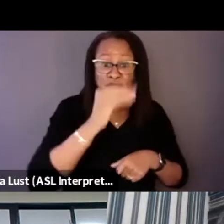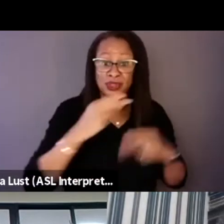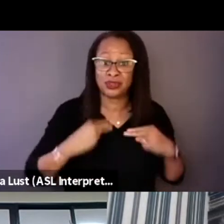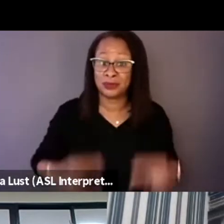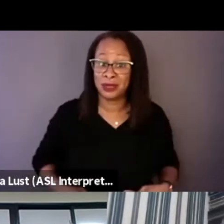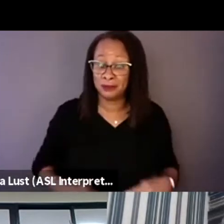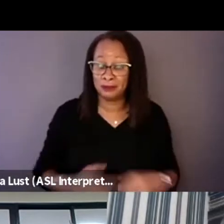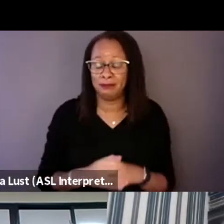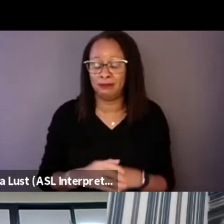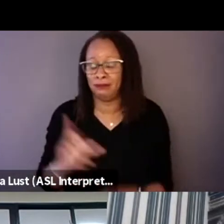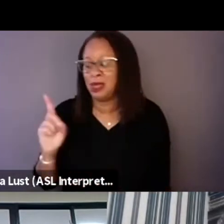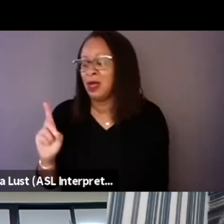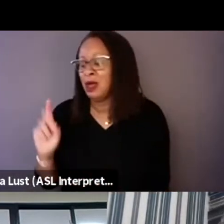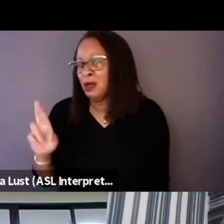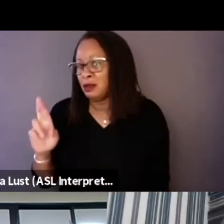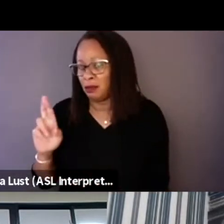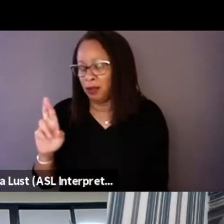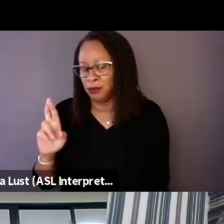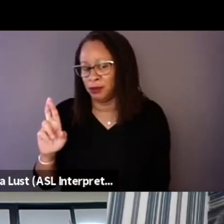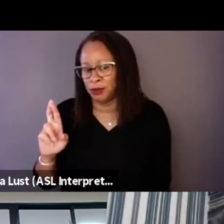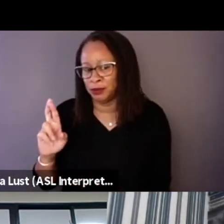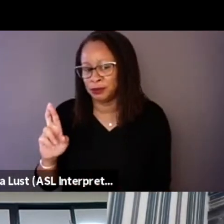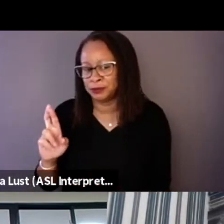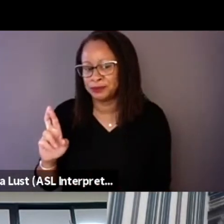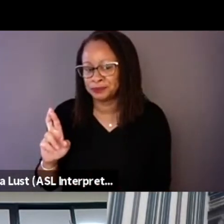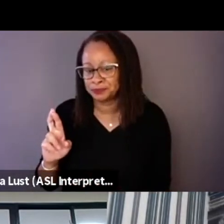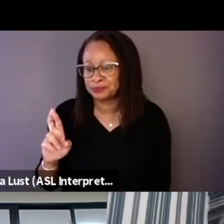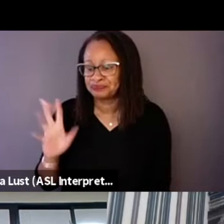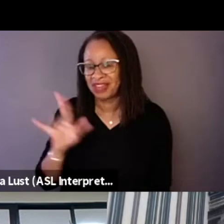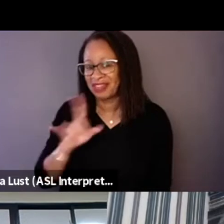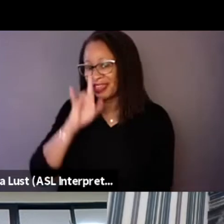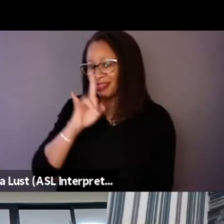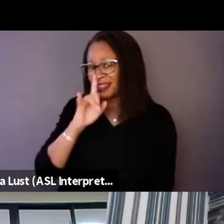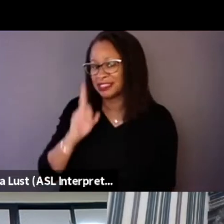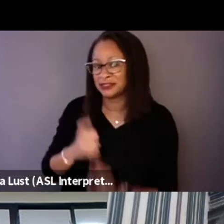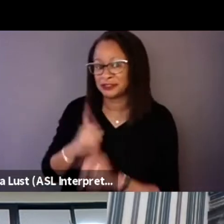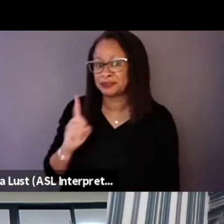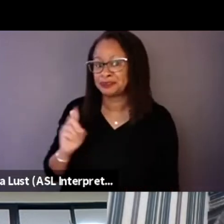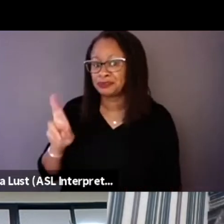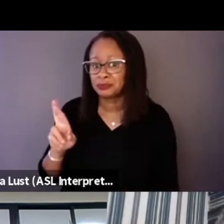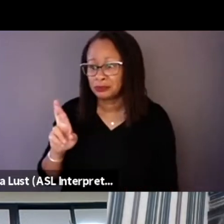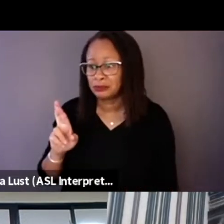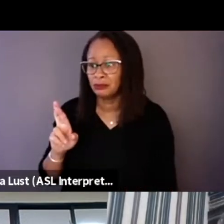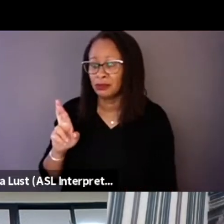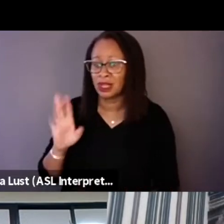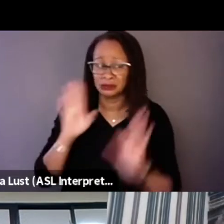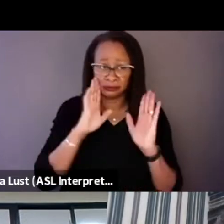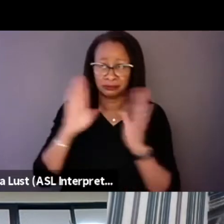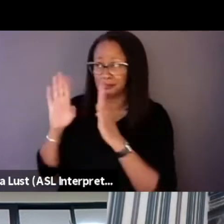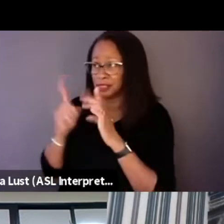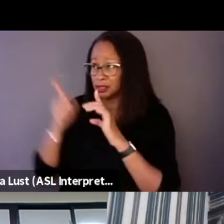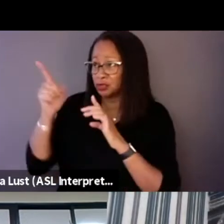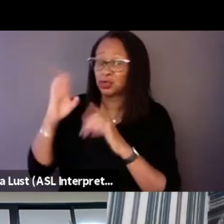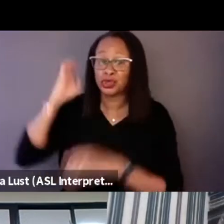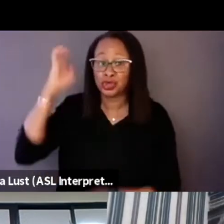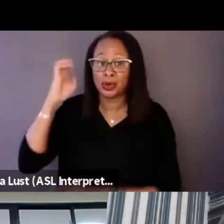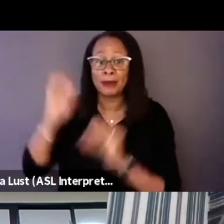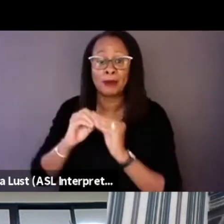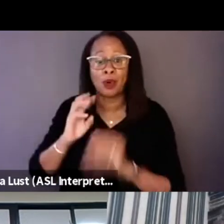And the Dominican Republic, certainly the elites, churning towards Europe, churning towards a